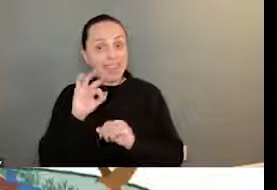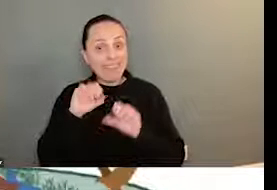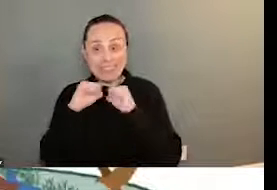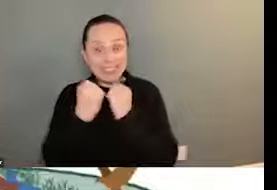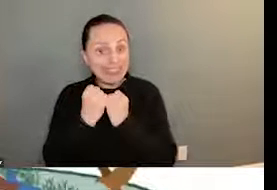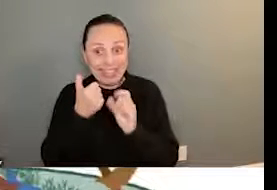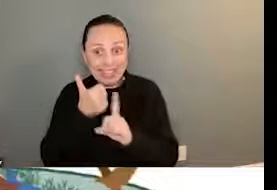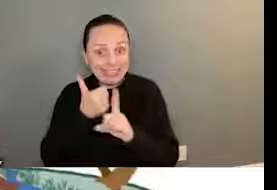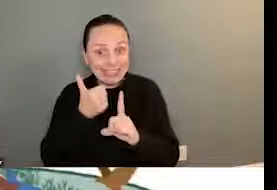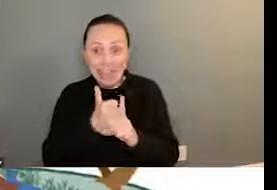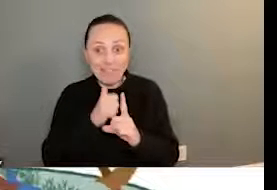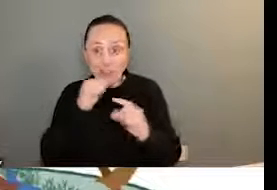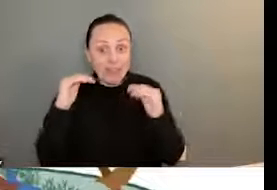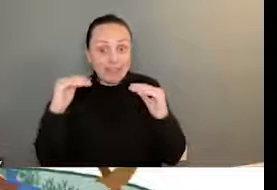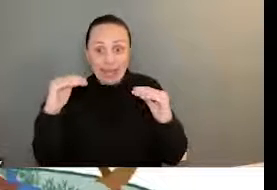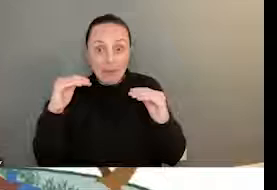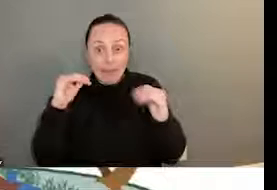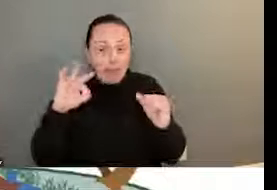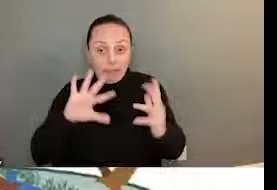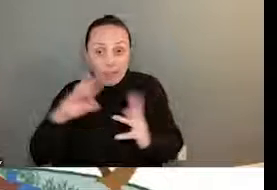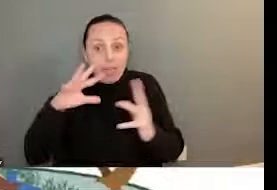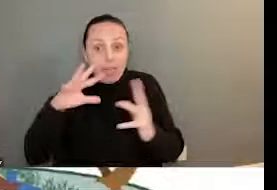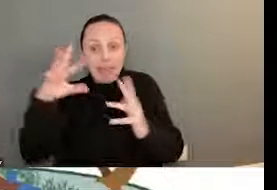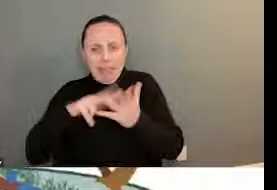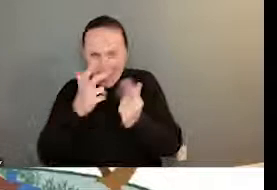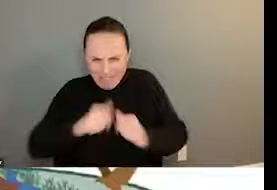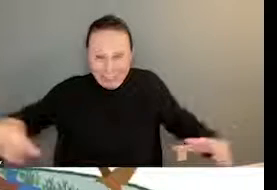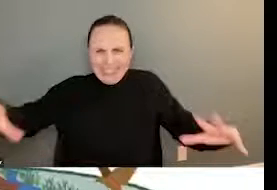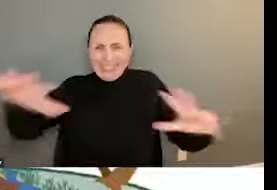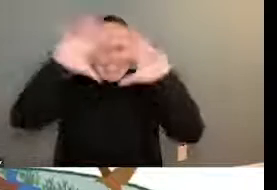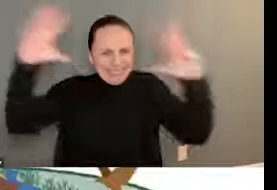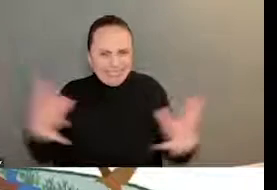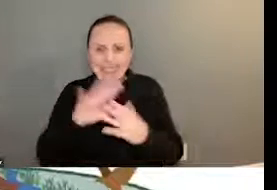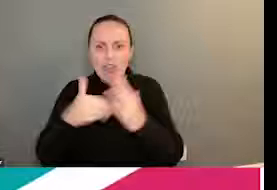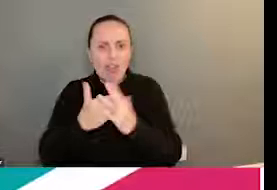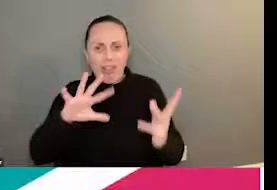unstable, everything else around us is unstable.